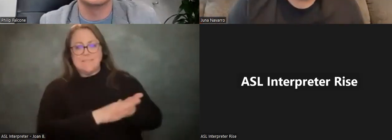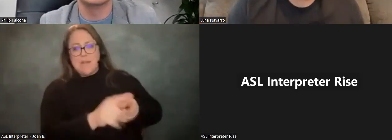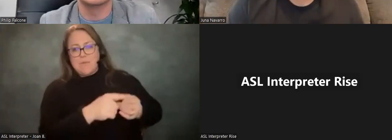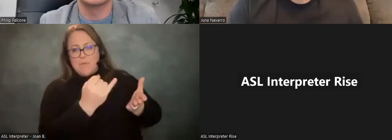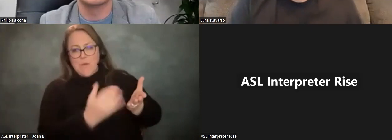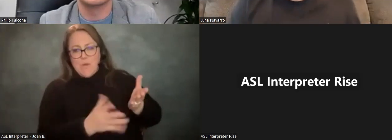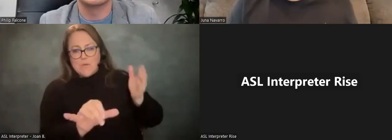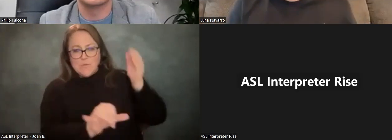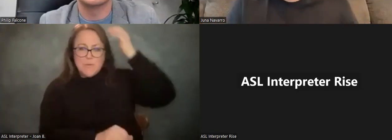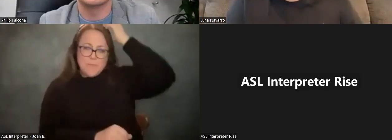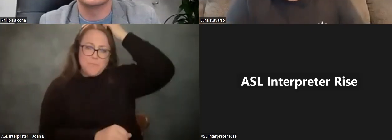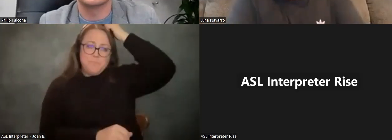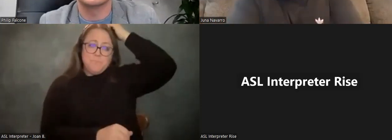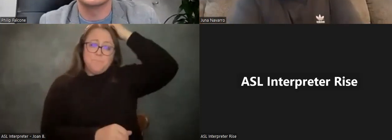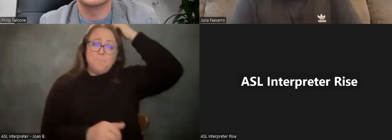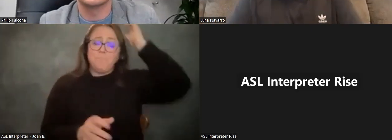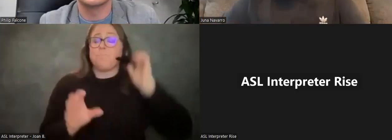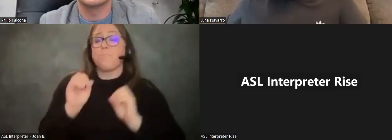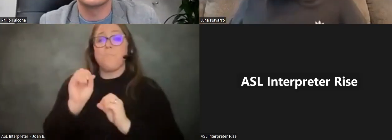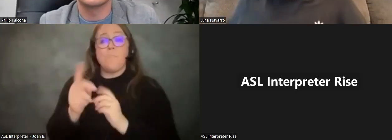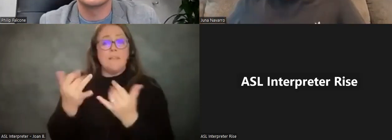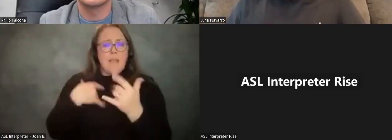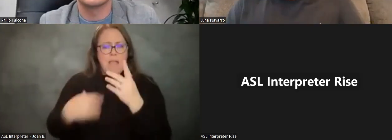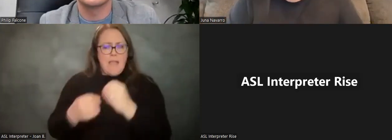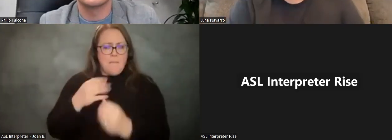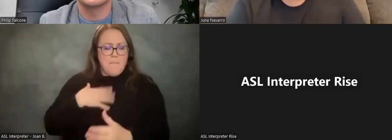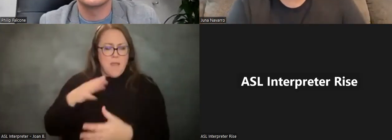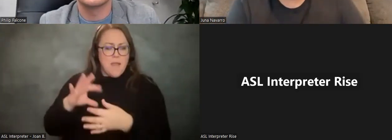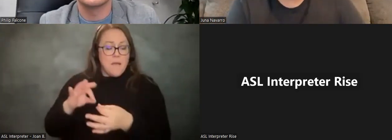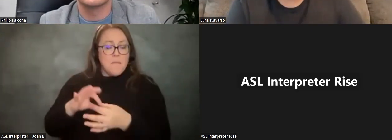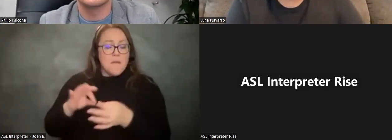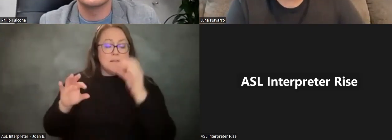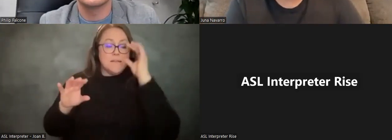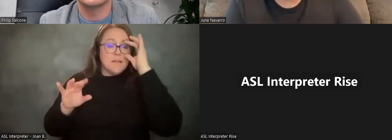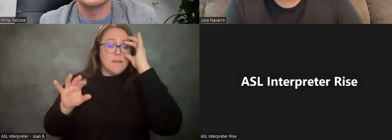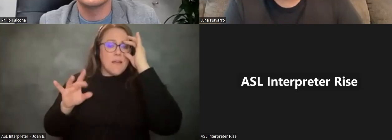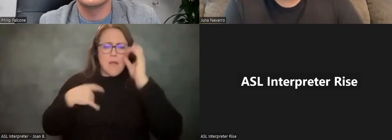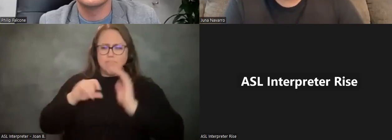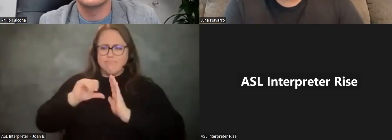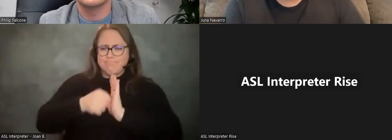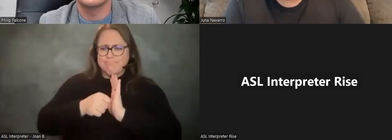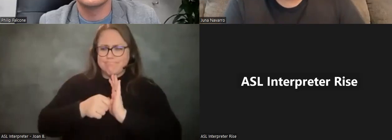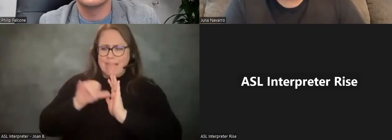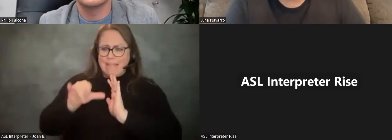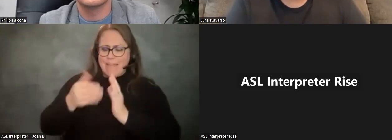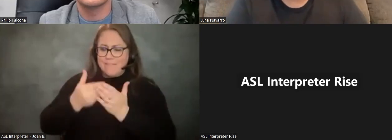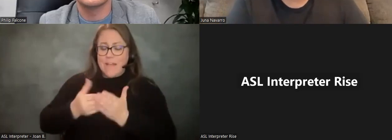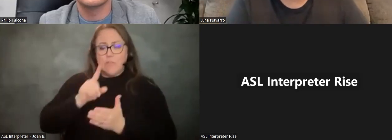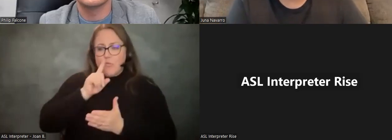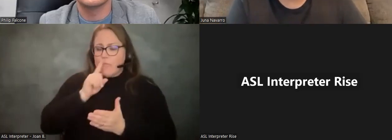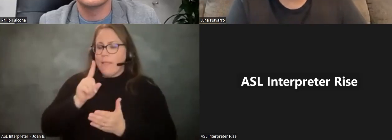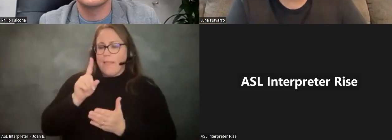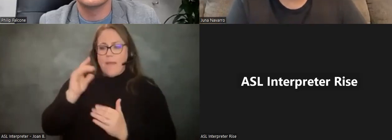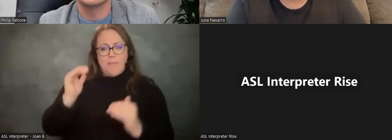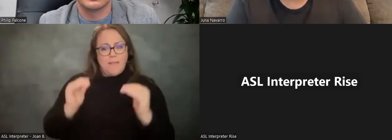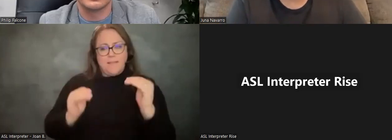I have just a couple comments and then we'll move on to the next question. But just to reiterate the fact that it is kind of a balanced, equal, like